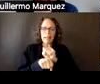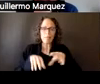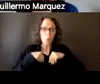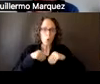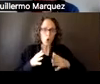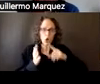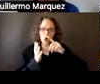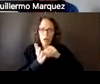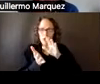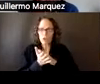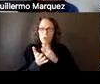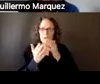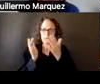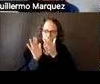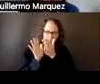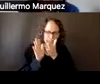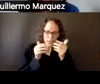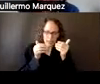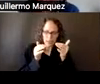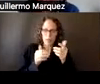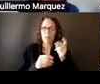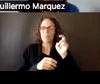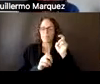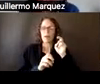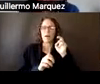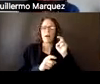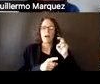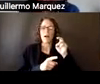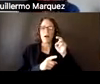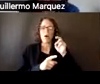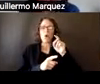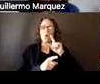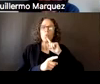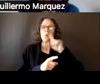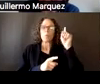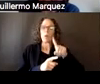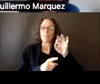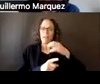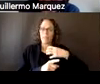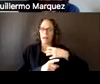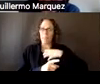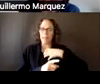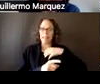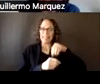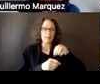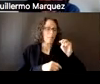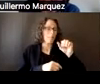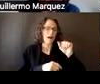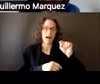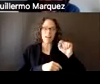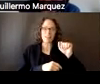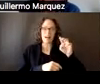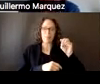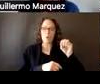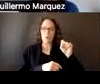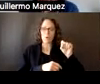as, for instance, reports of complaints, for instance, in Matamoros. There were complaints of local people. This